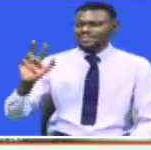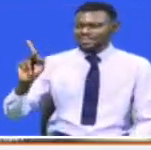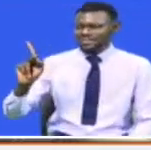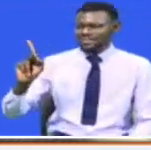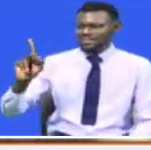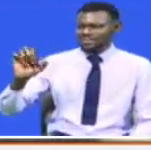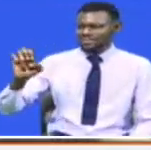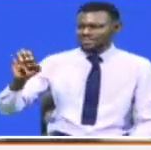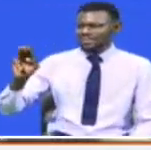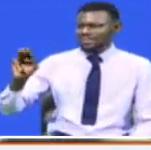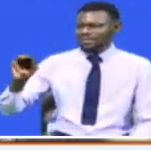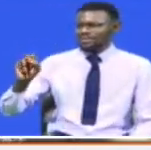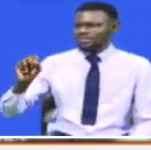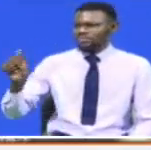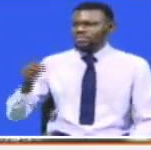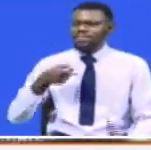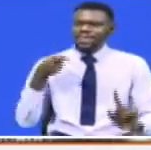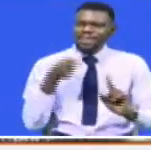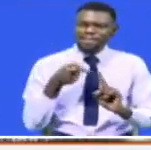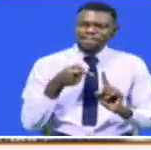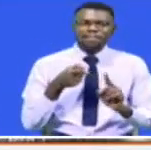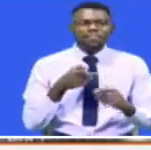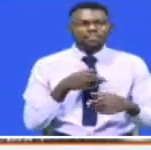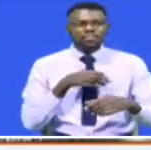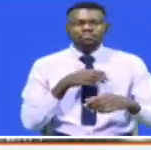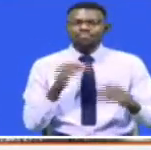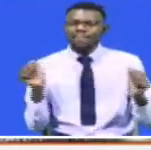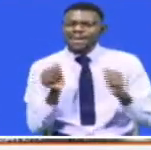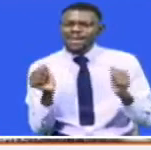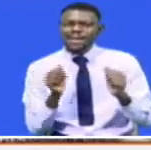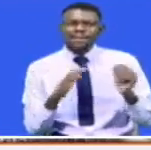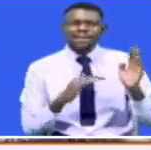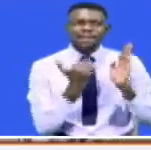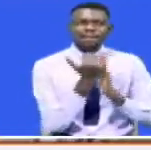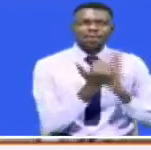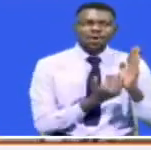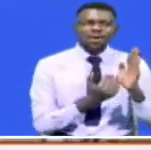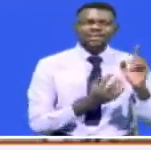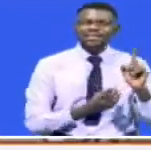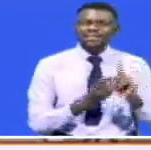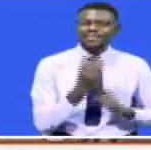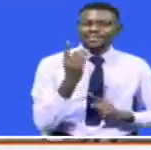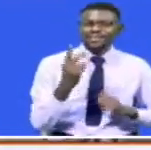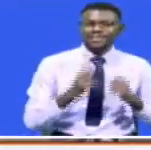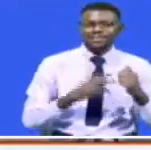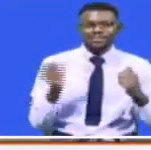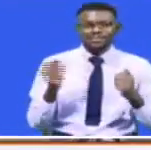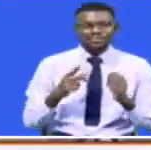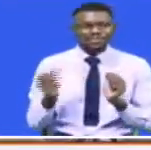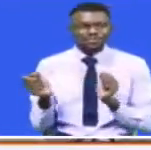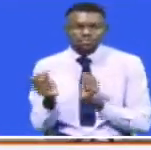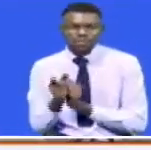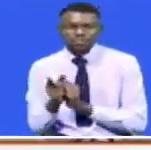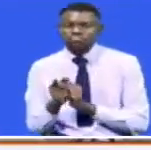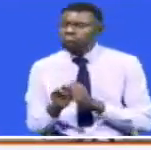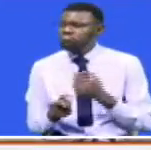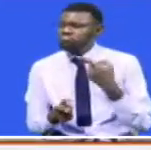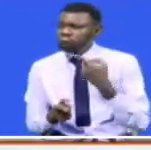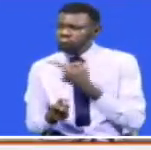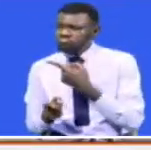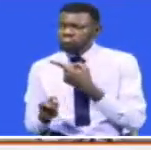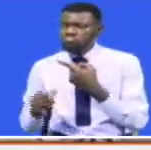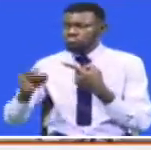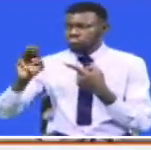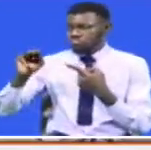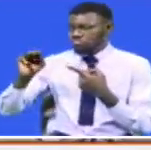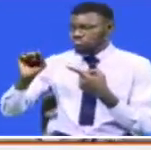Malaria Program, which has been signed by dated 7th November. According to Moreau, she was notified by a